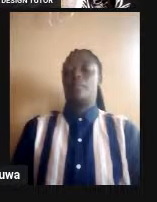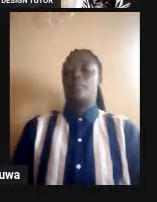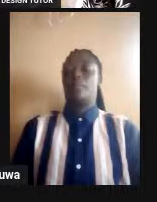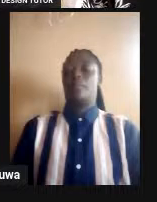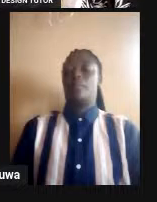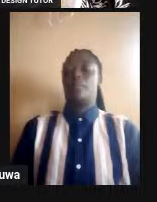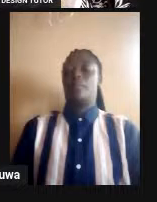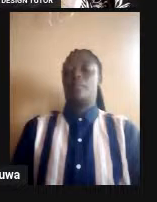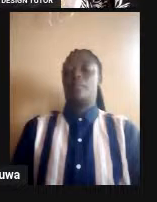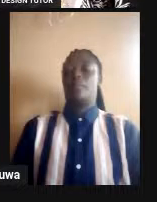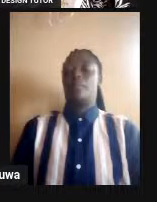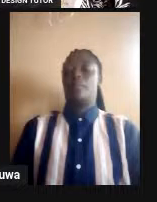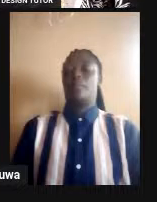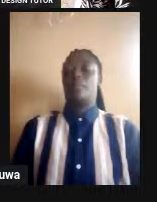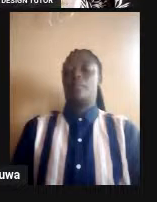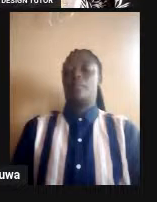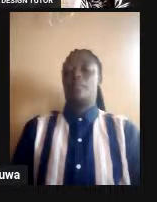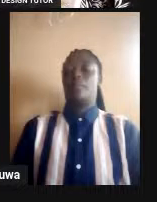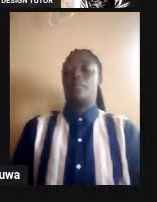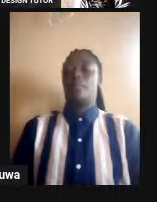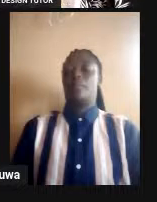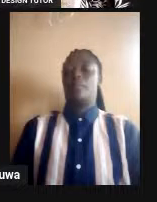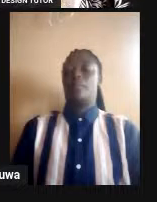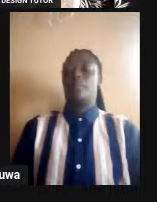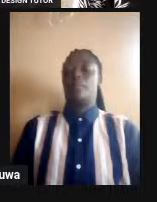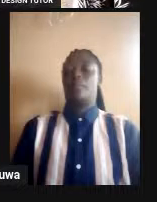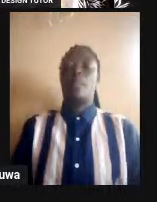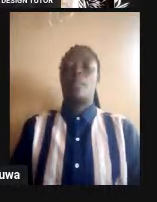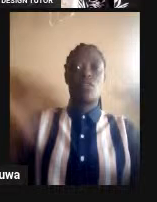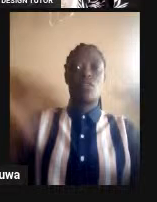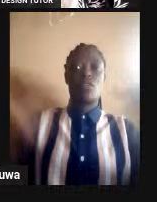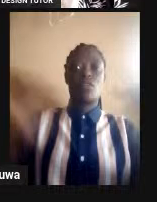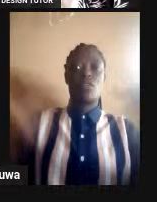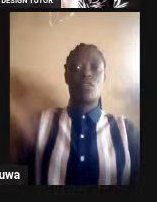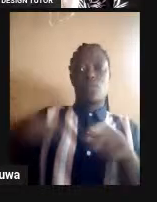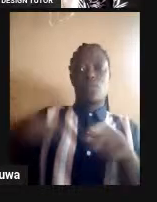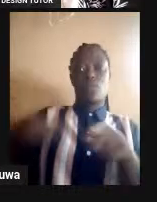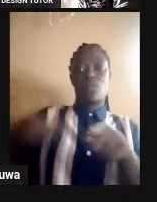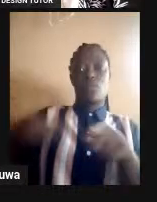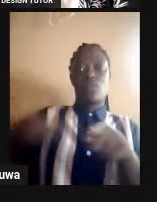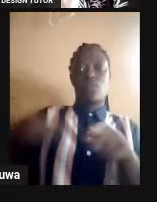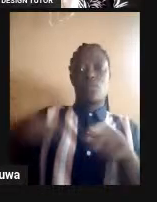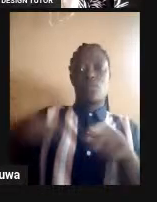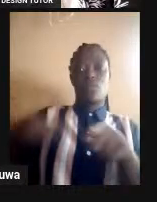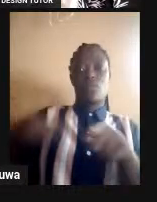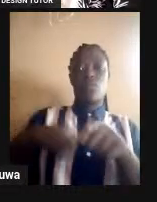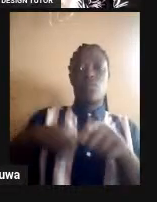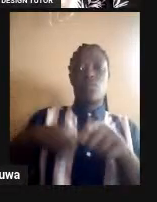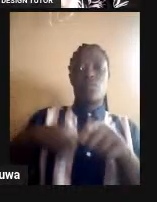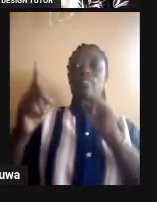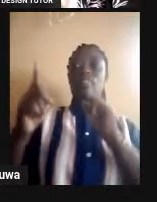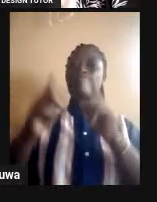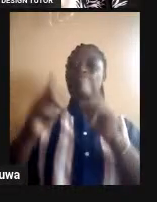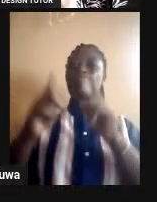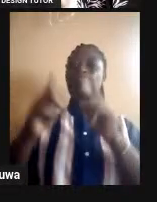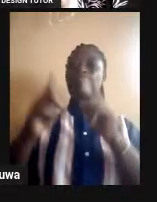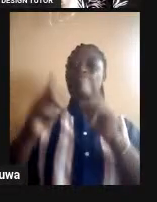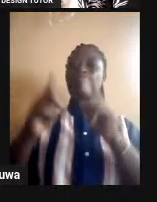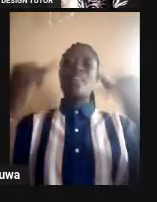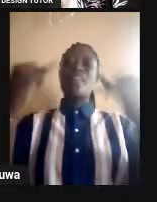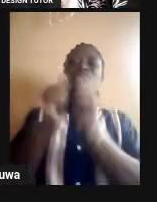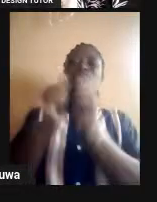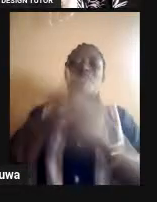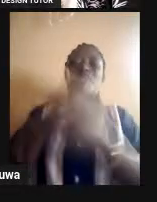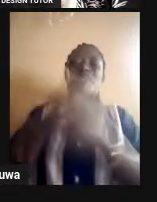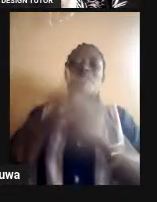of size like playing with toy cars, you have big trucks and small cars. But when you arrange them on road, it's like creating